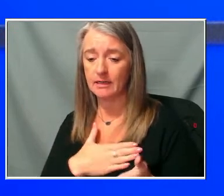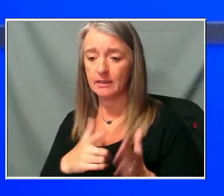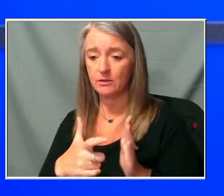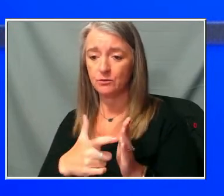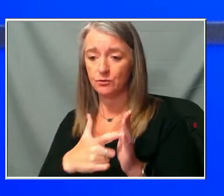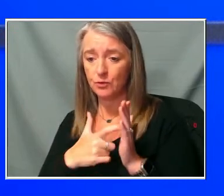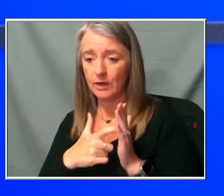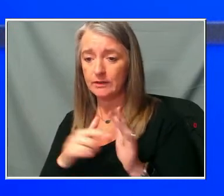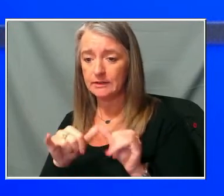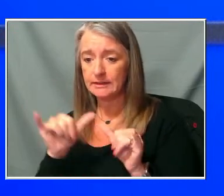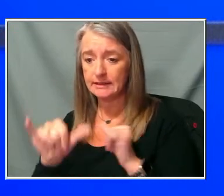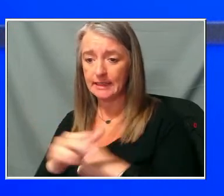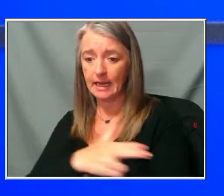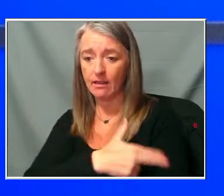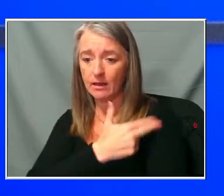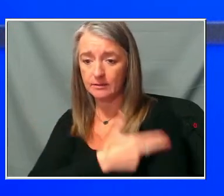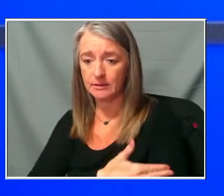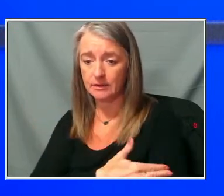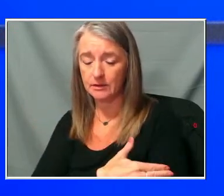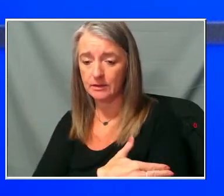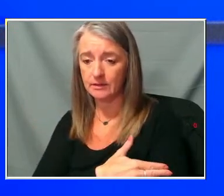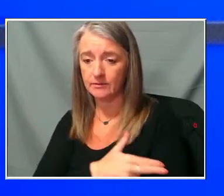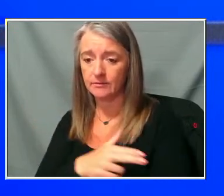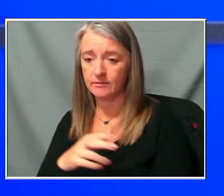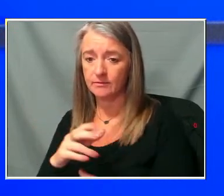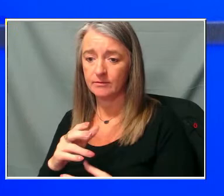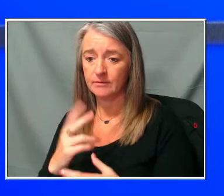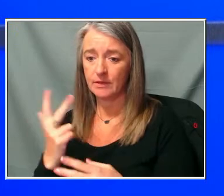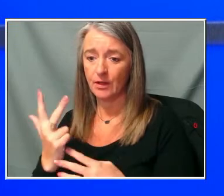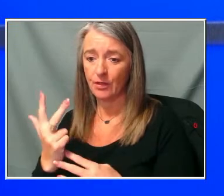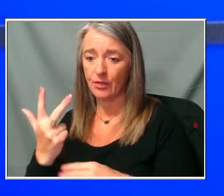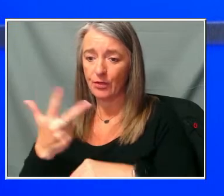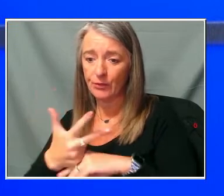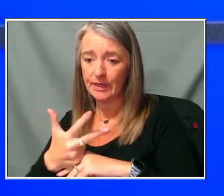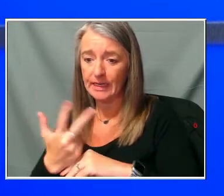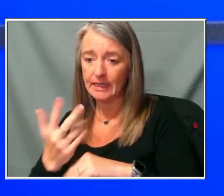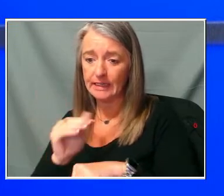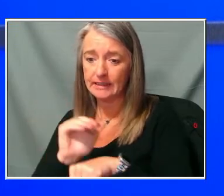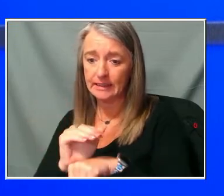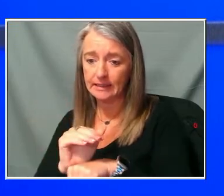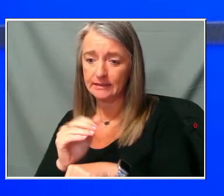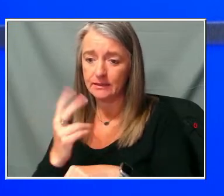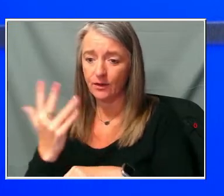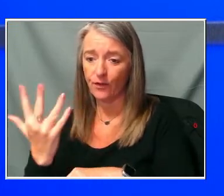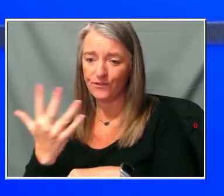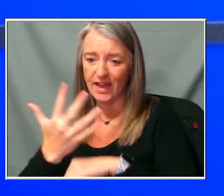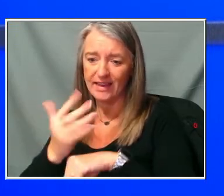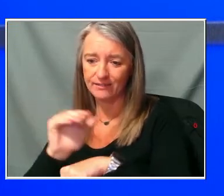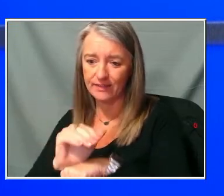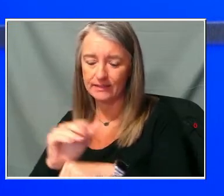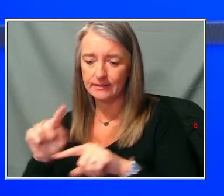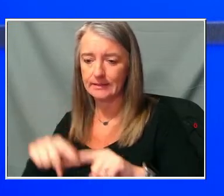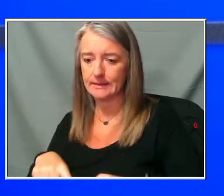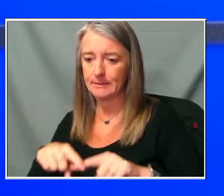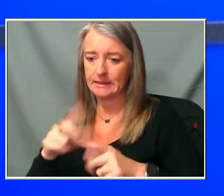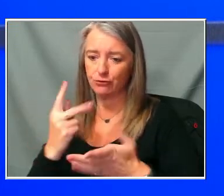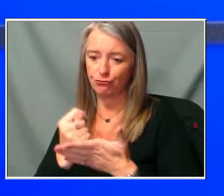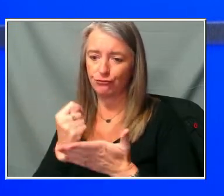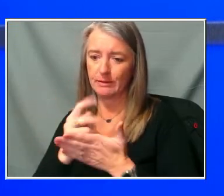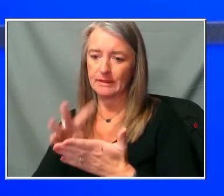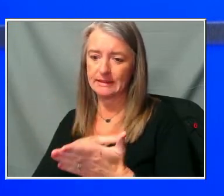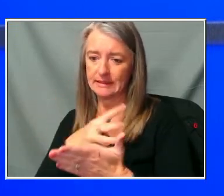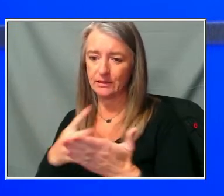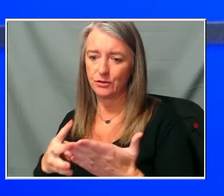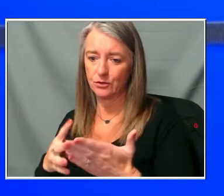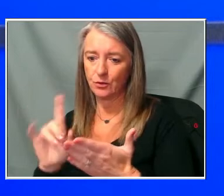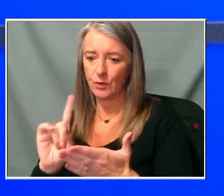either stay in hospital from a matter of 3 days and nights or 5 days and nights, depending on the treatment schedule of where I